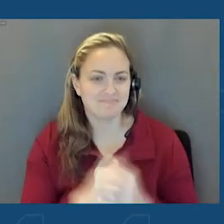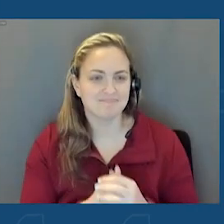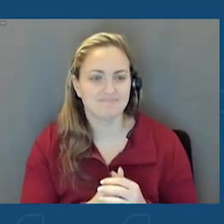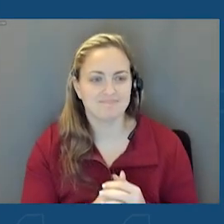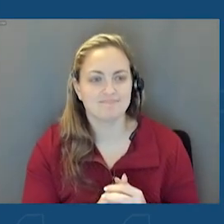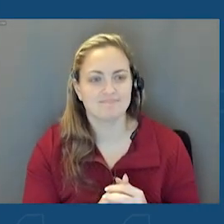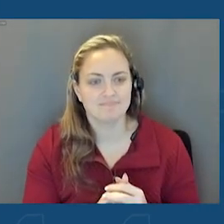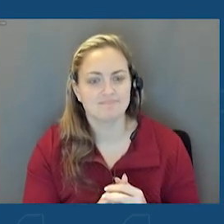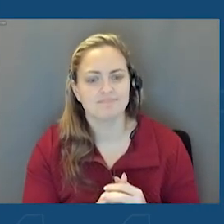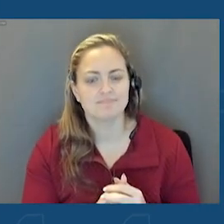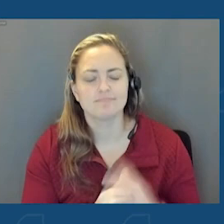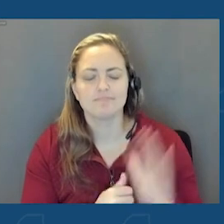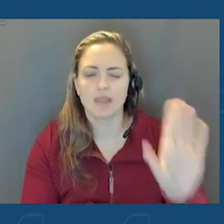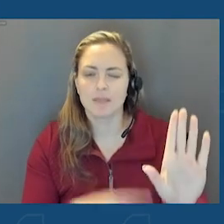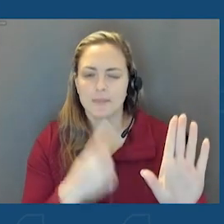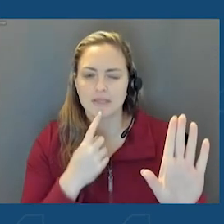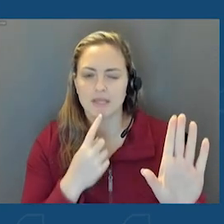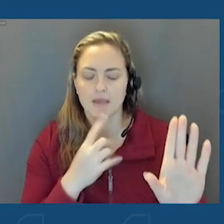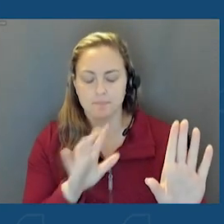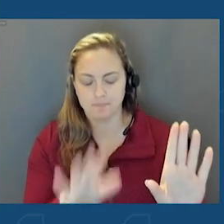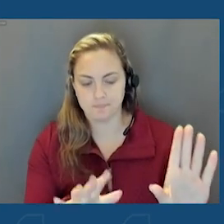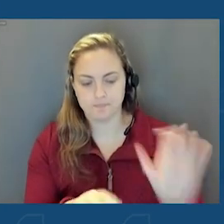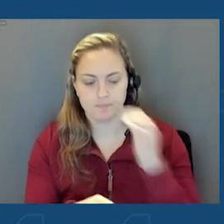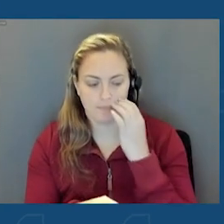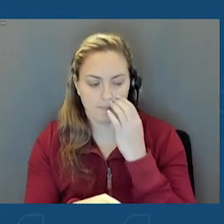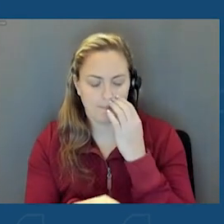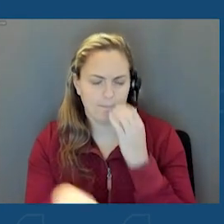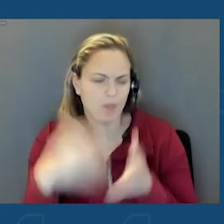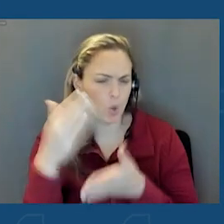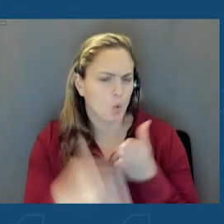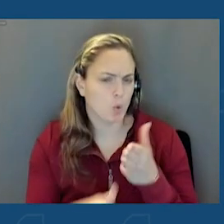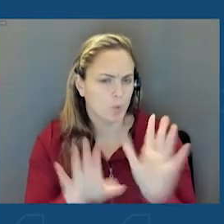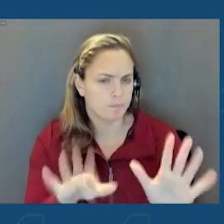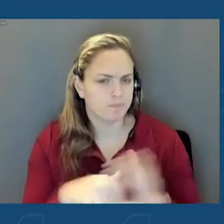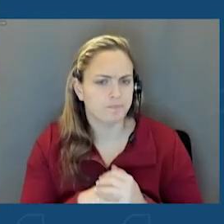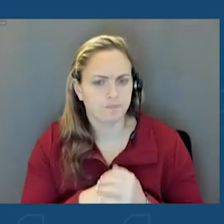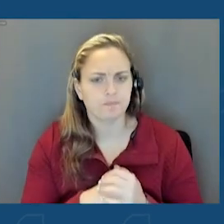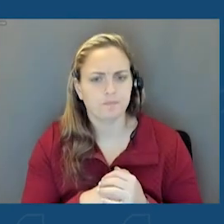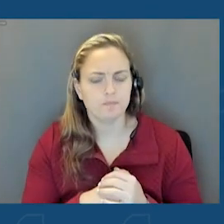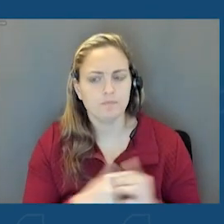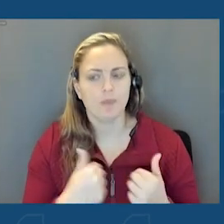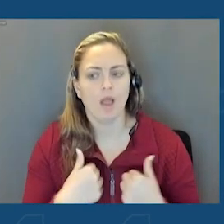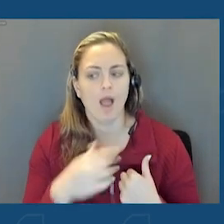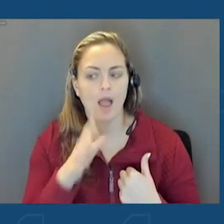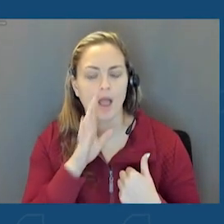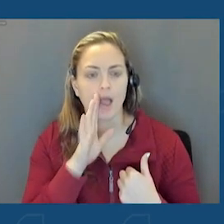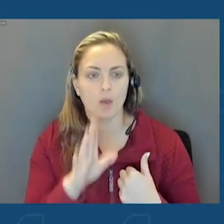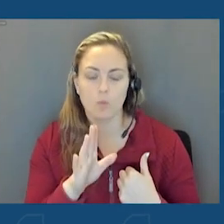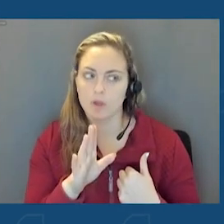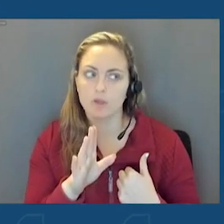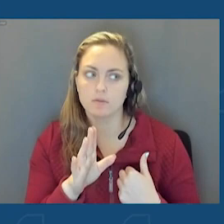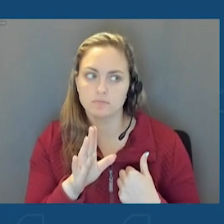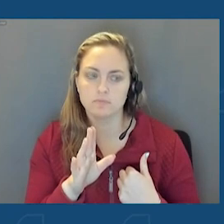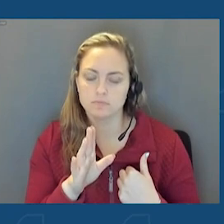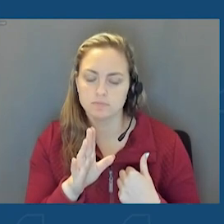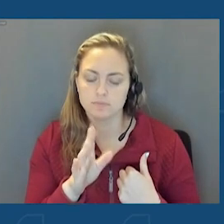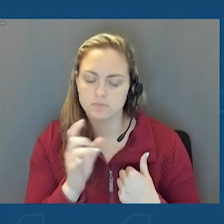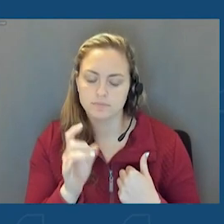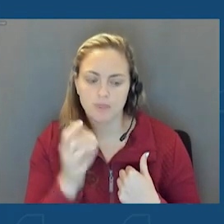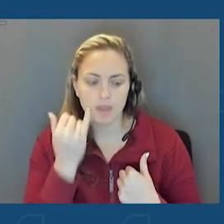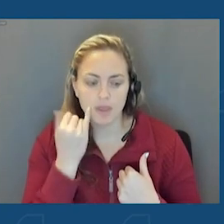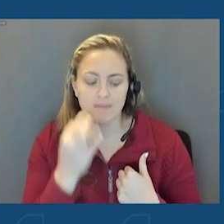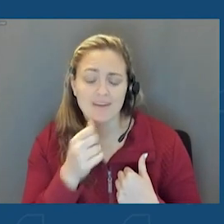and let me just say, to conclude, I would be remiss if I didn't thank the